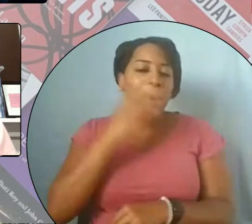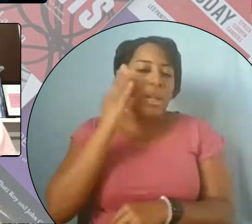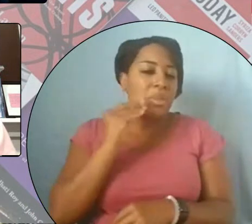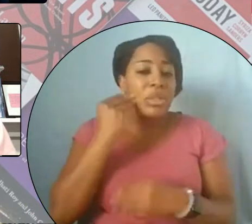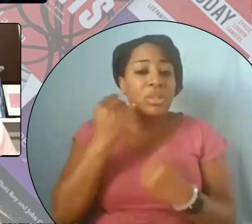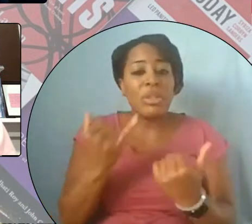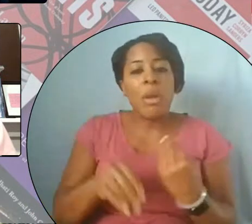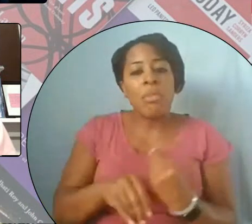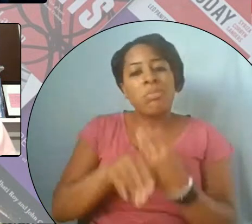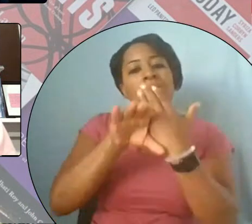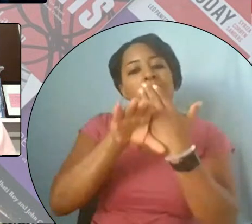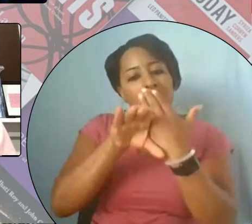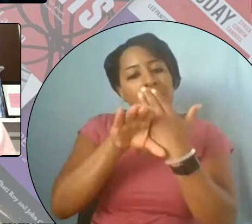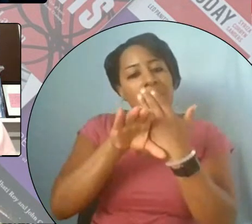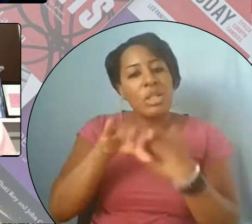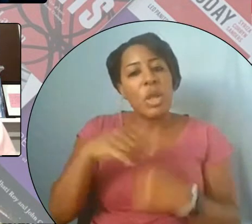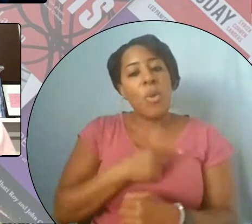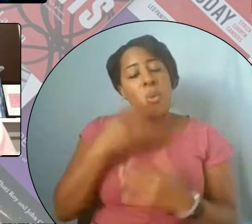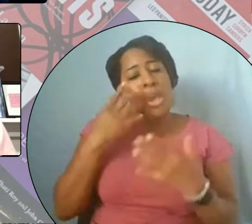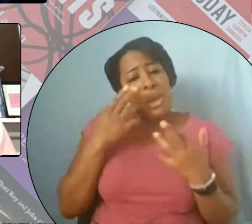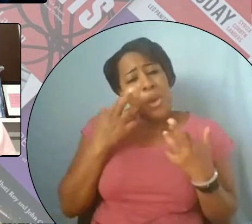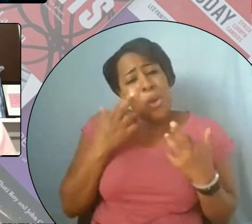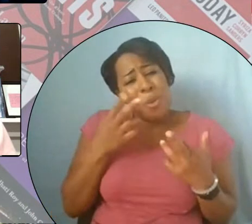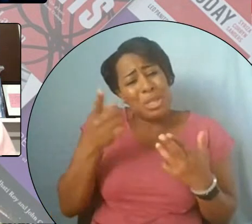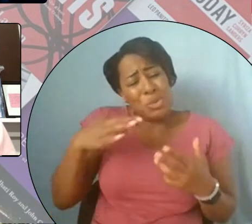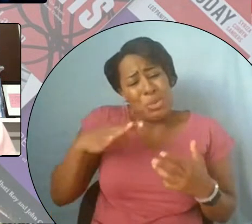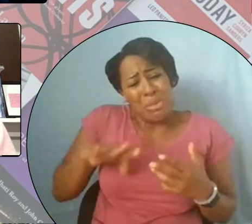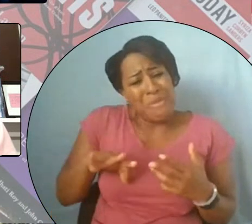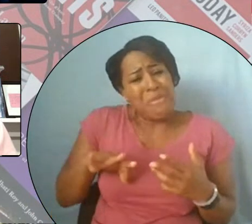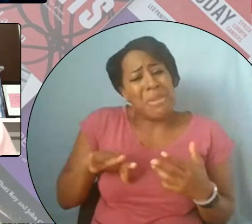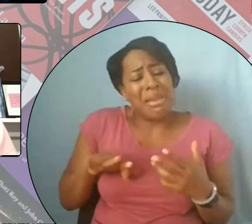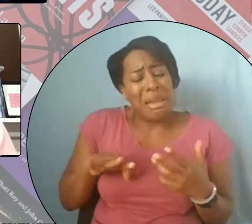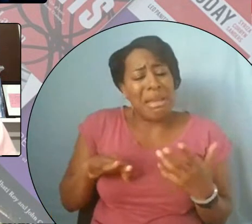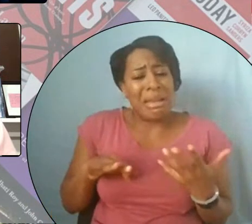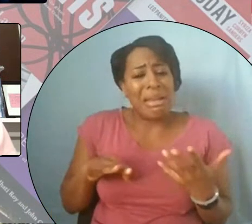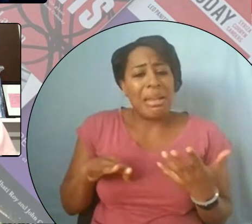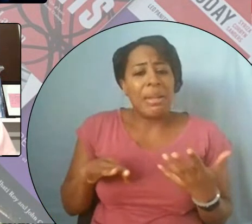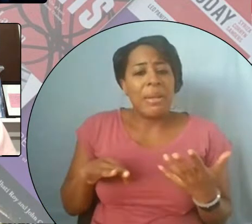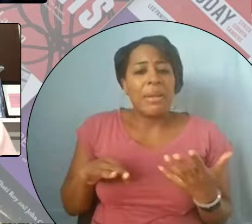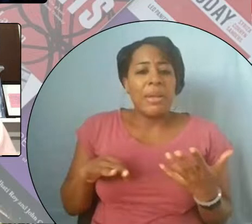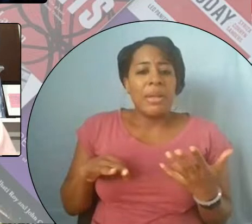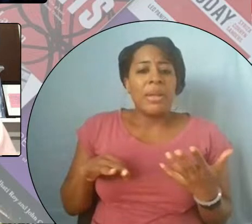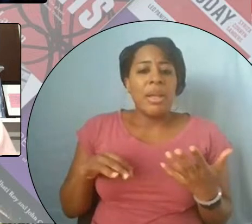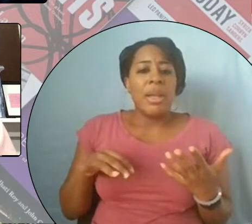that you have found this useful and enriching for the organizing work